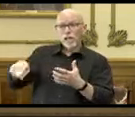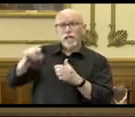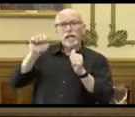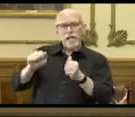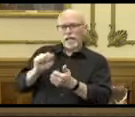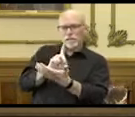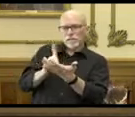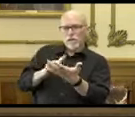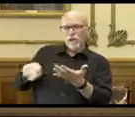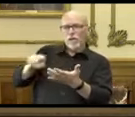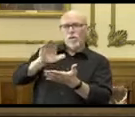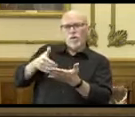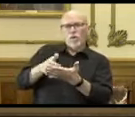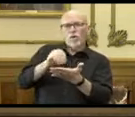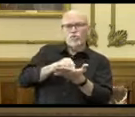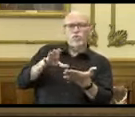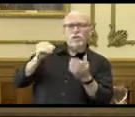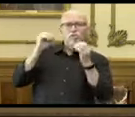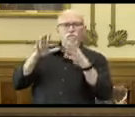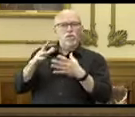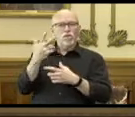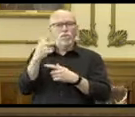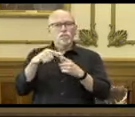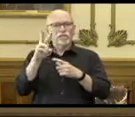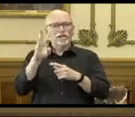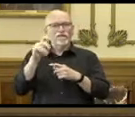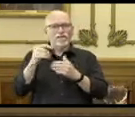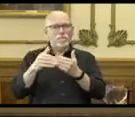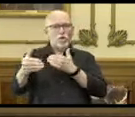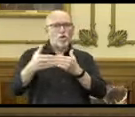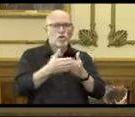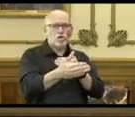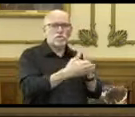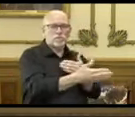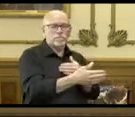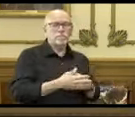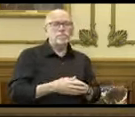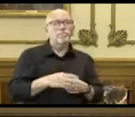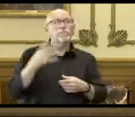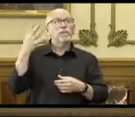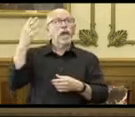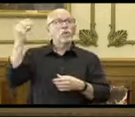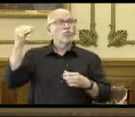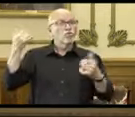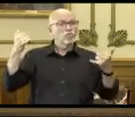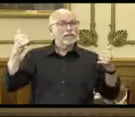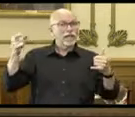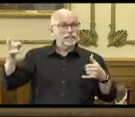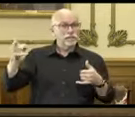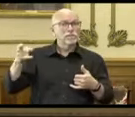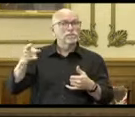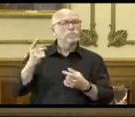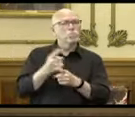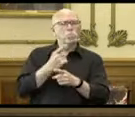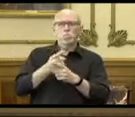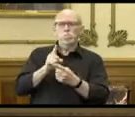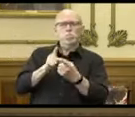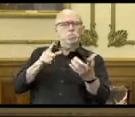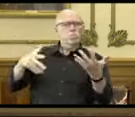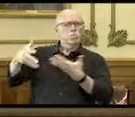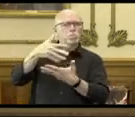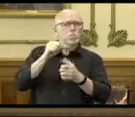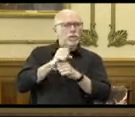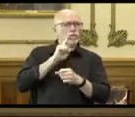configured such that all students and instructors are at least 3 to 6 feet apart. During outdoor recess, where proper social distancing measures are